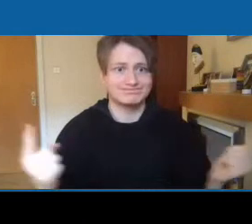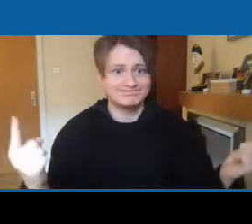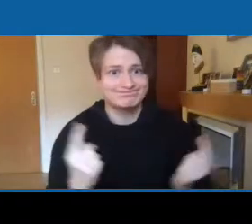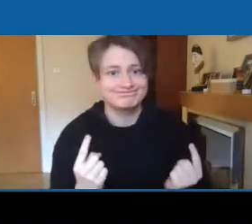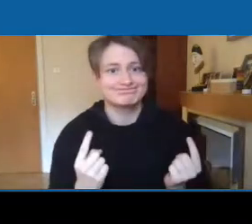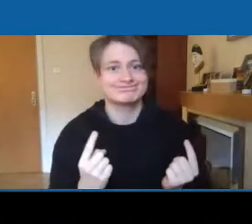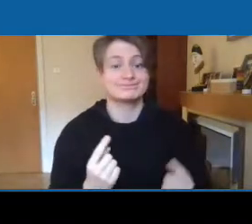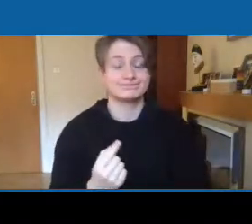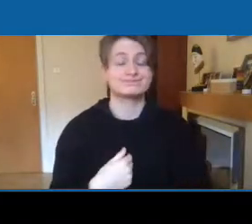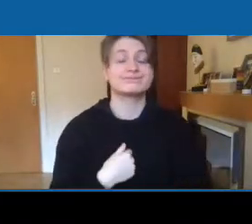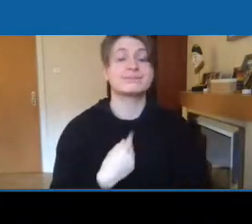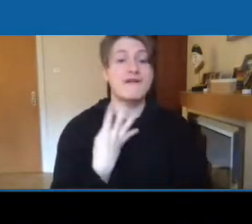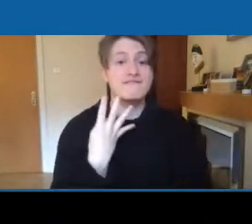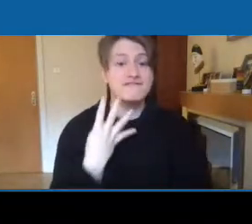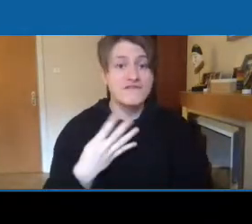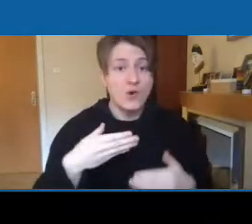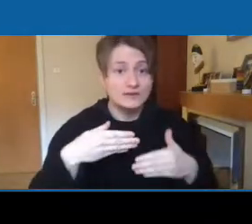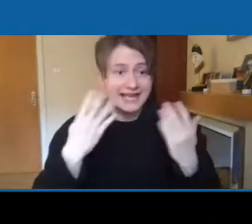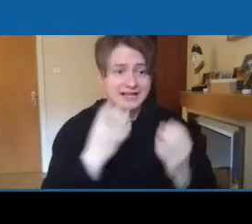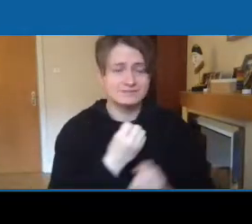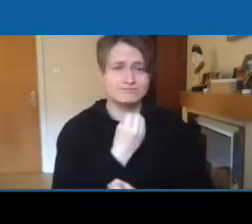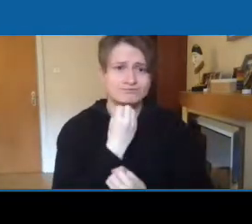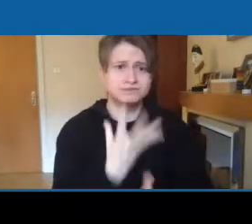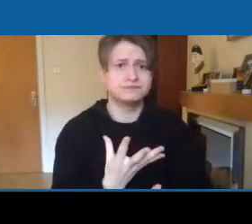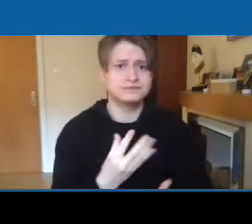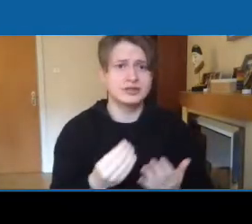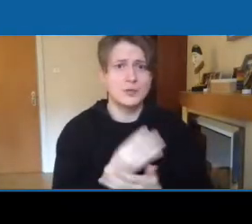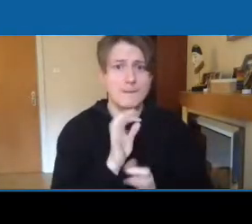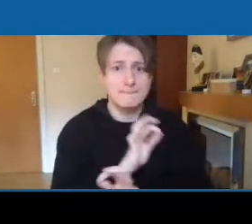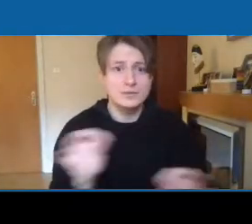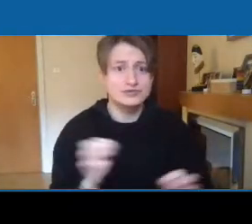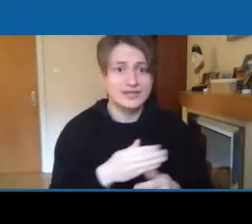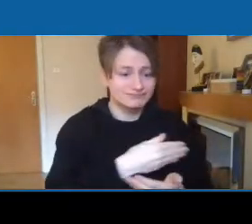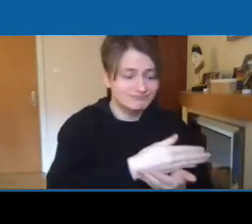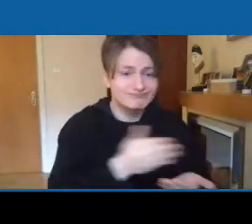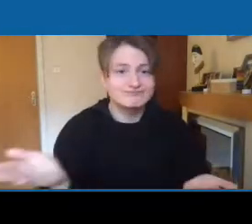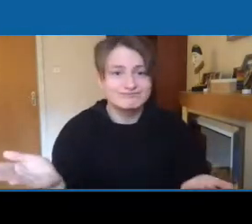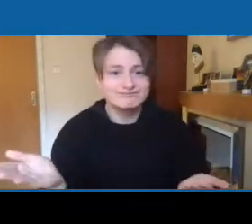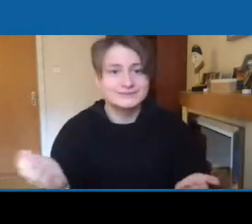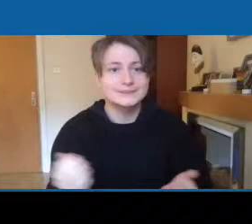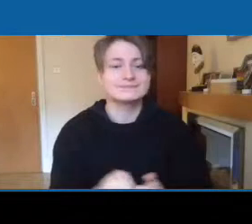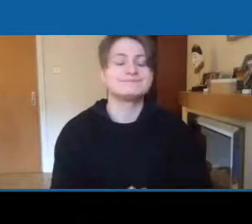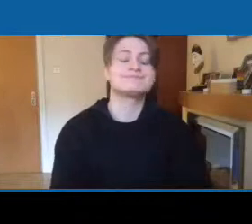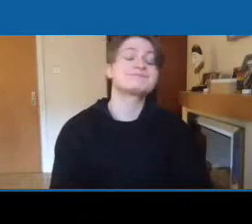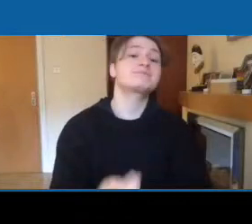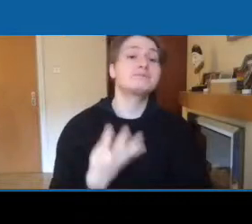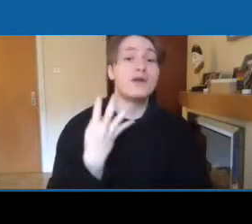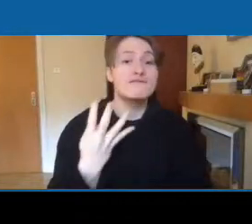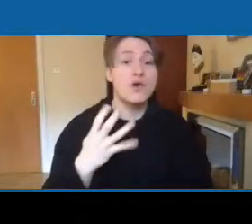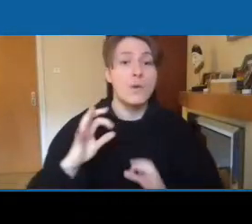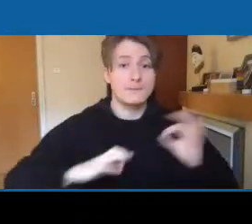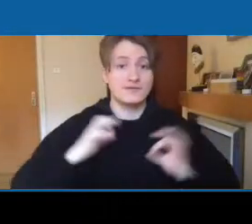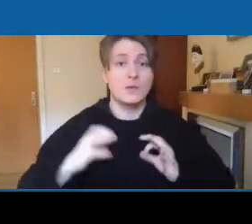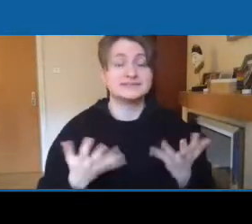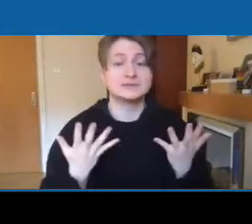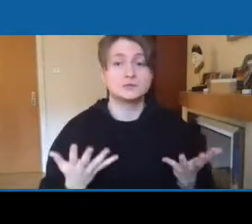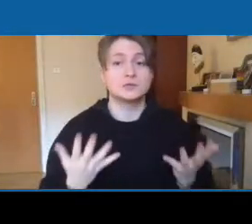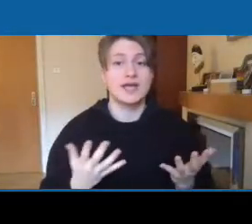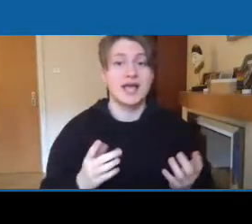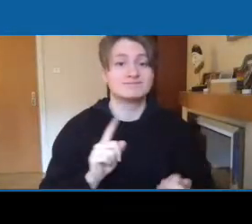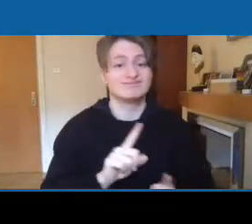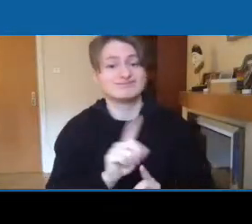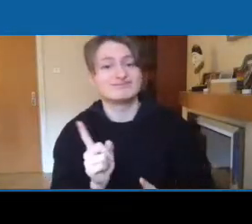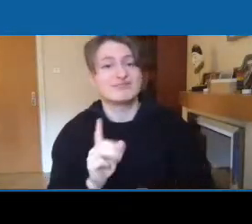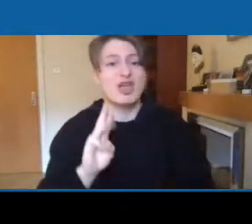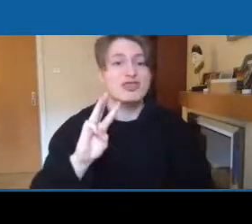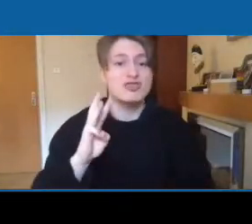days of fantastic new music to share with you. We've got 4 performances today, one later at 3 o'clock, one at 5,